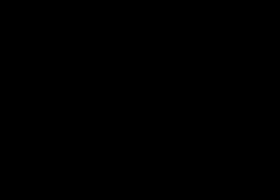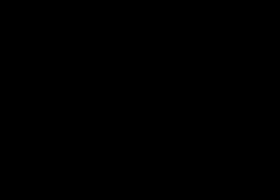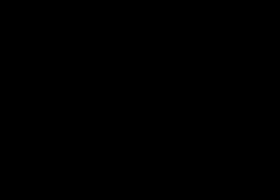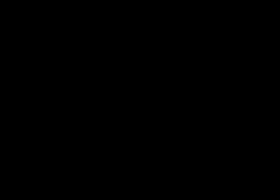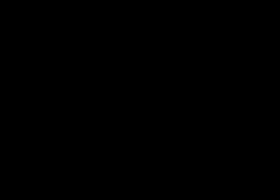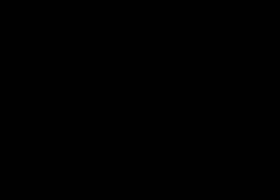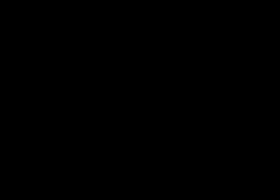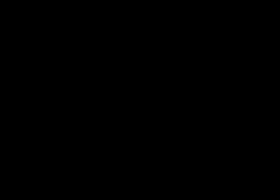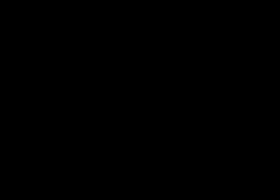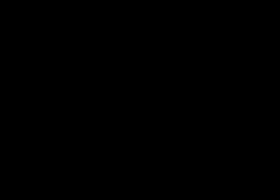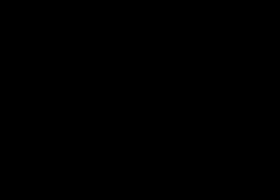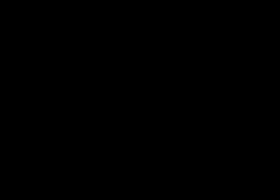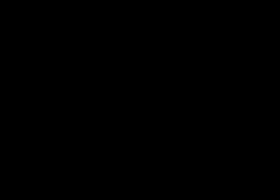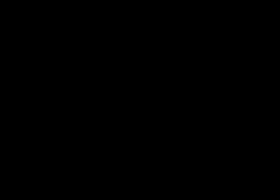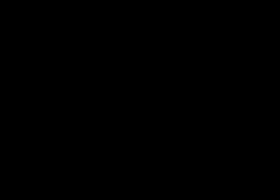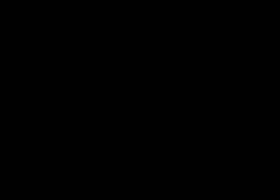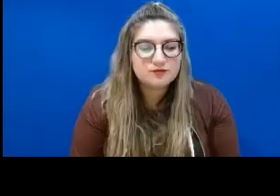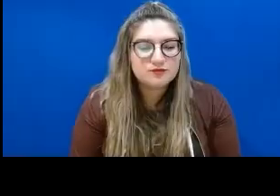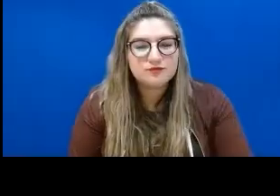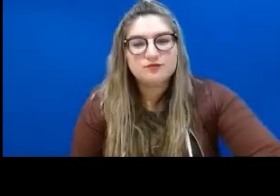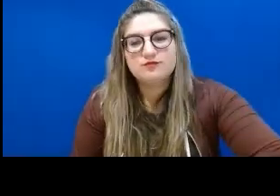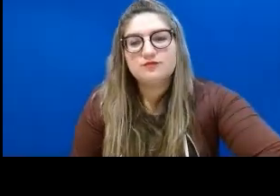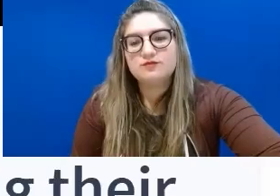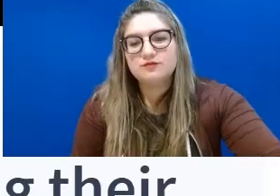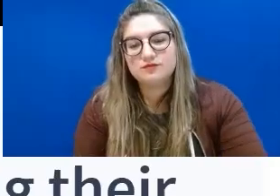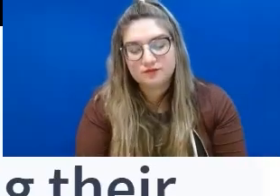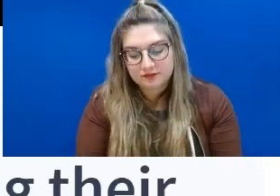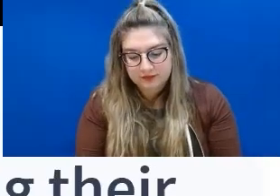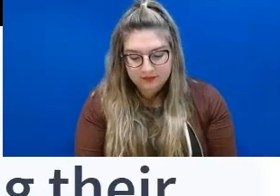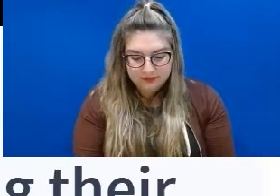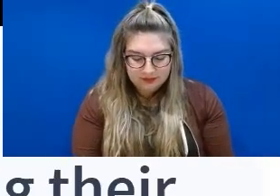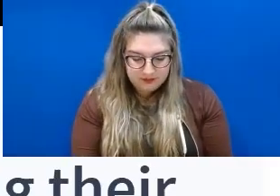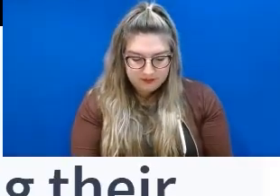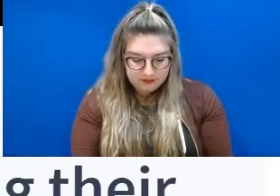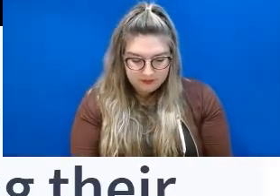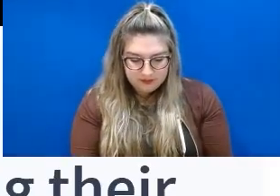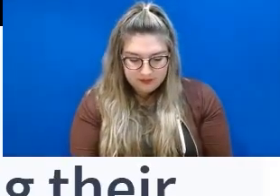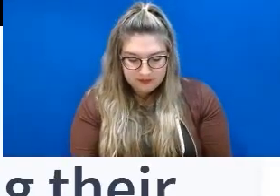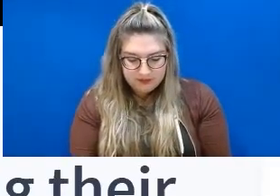the next activity? Oh, I didn't even have to get out of there.